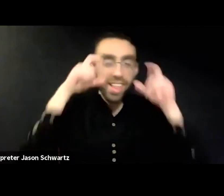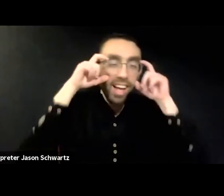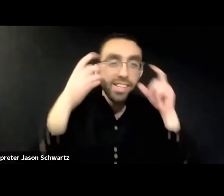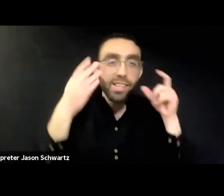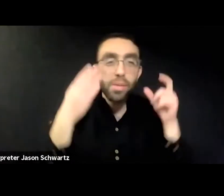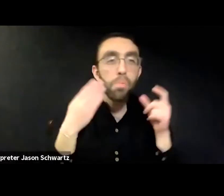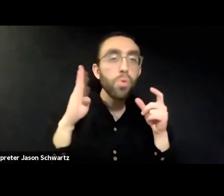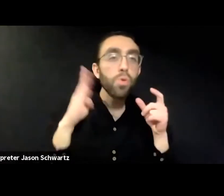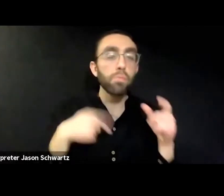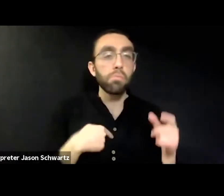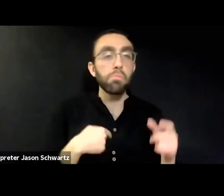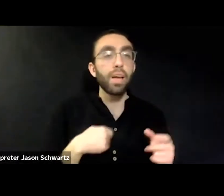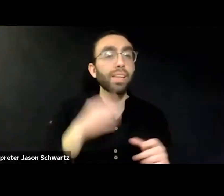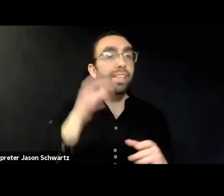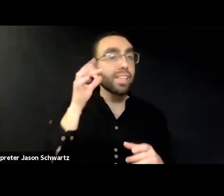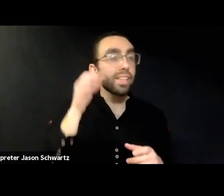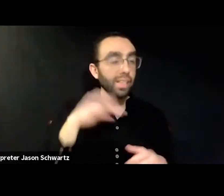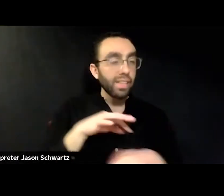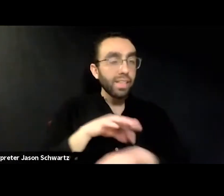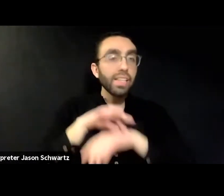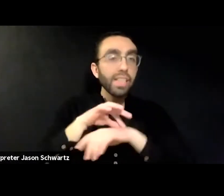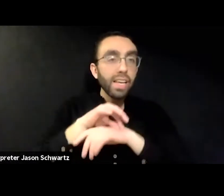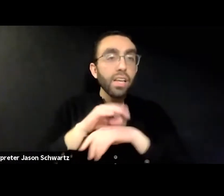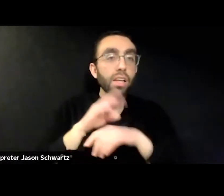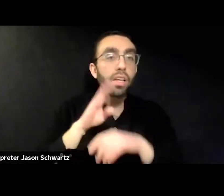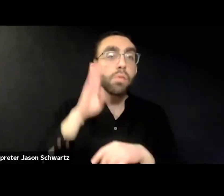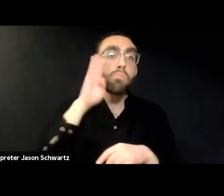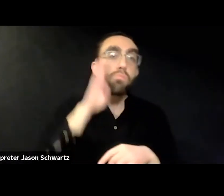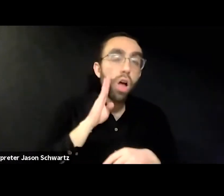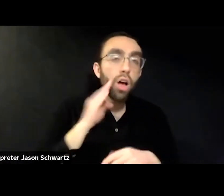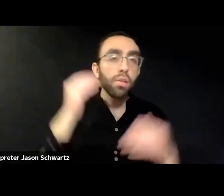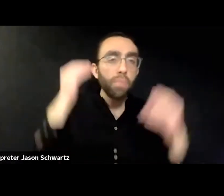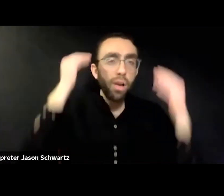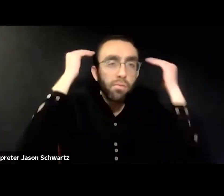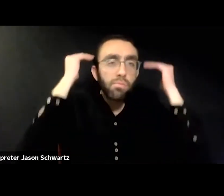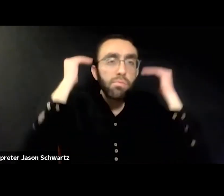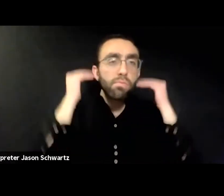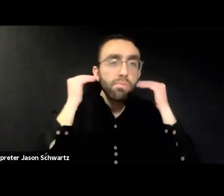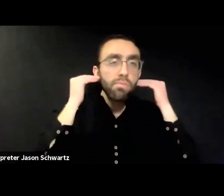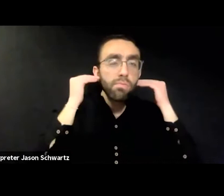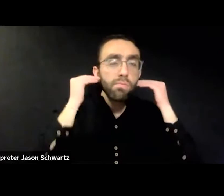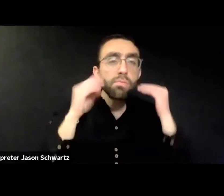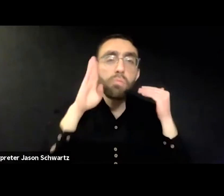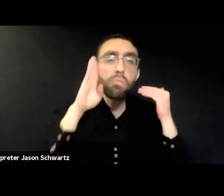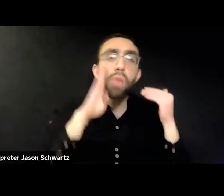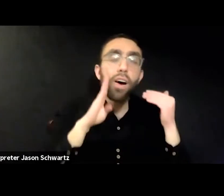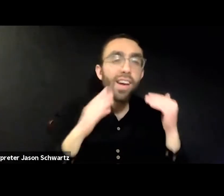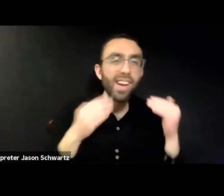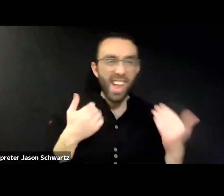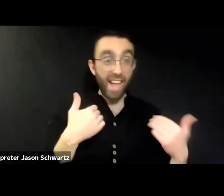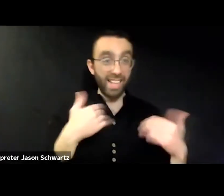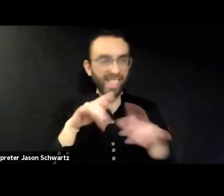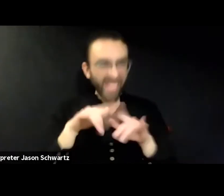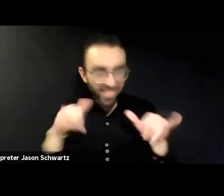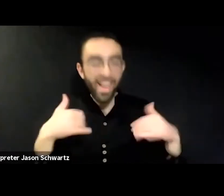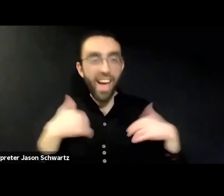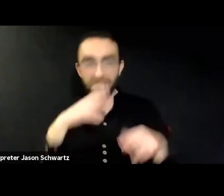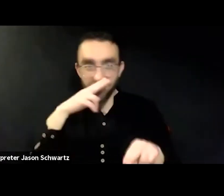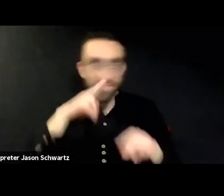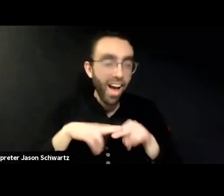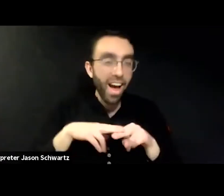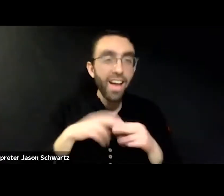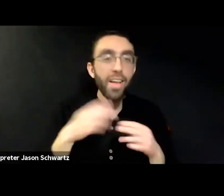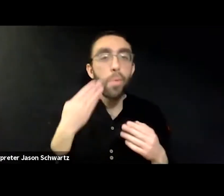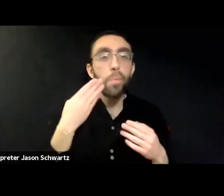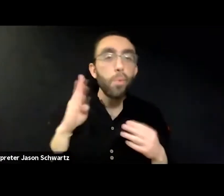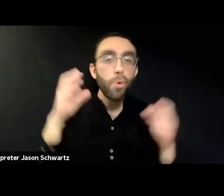skin. I have short, dark brown hair. I also have these fun blue headphones that I'm wearing. And there's